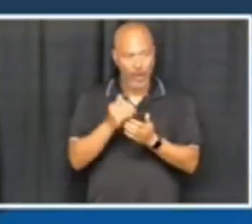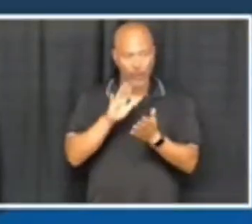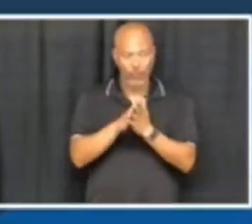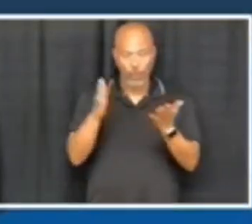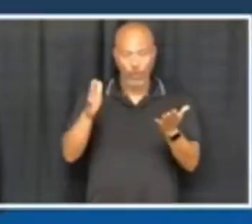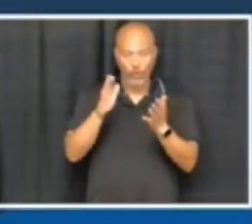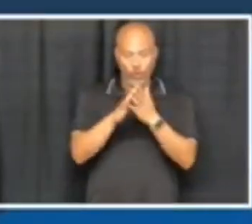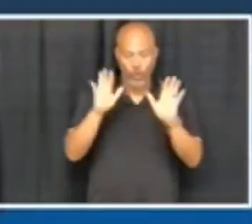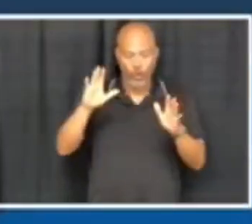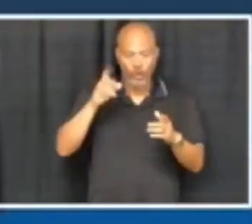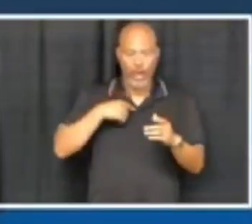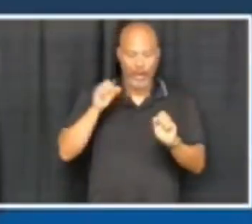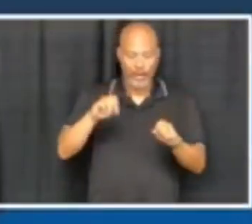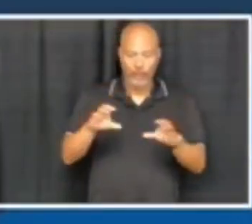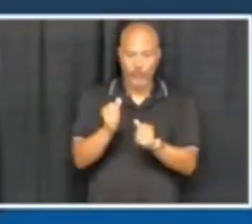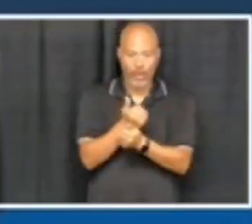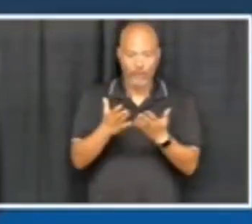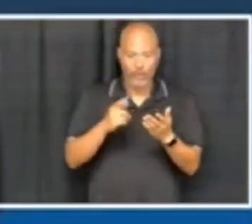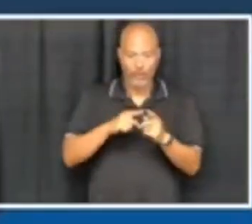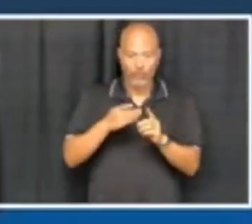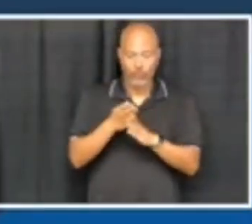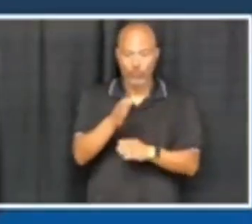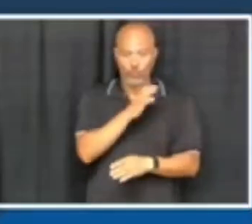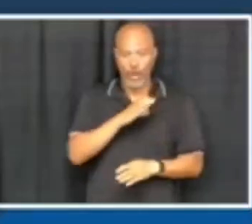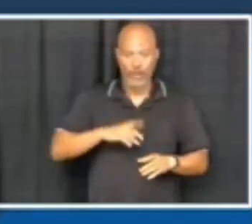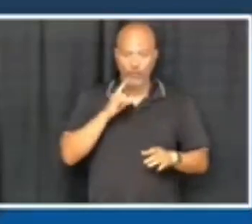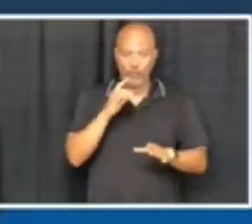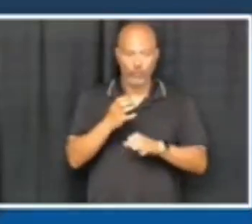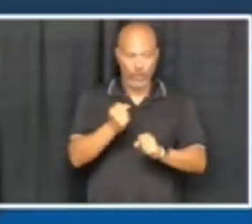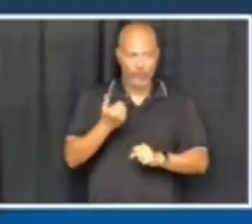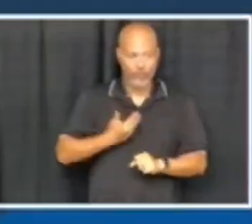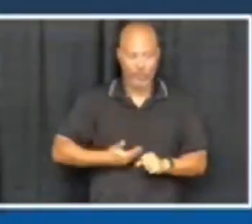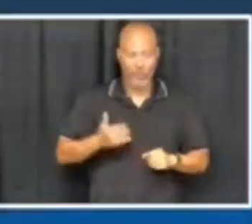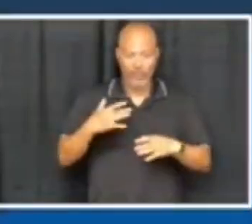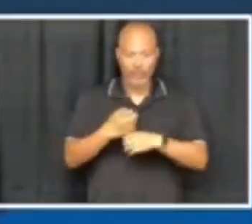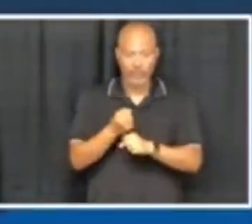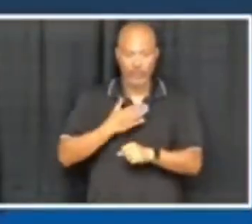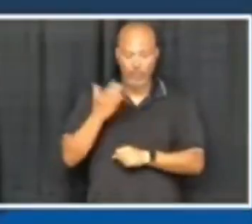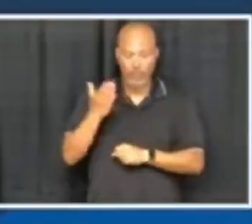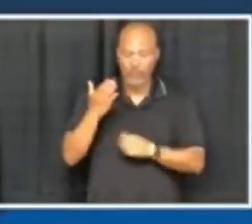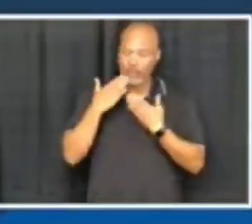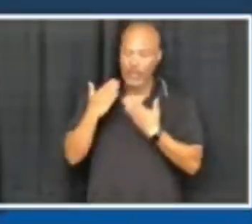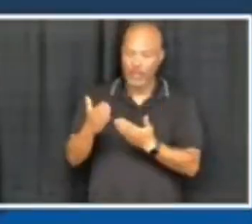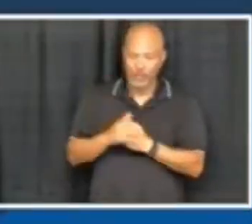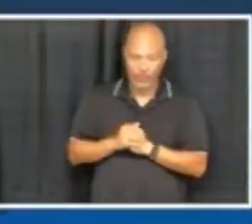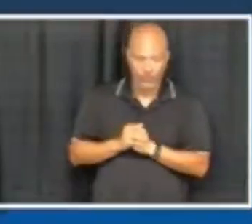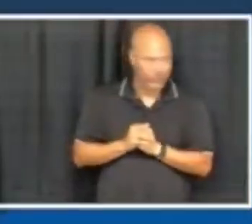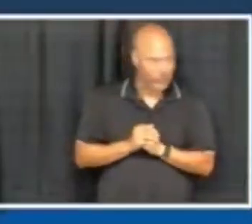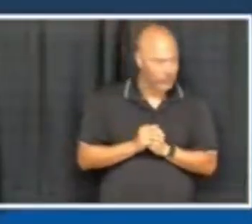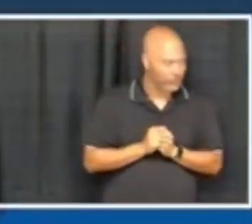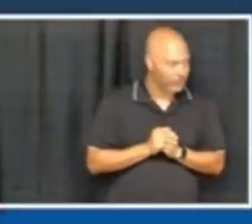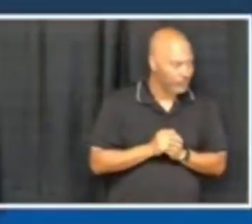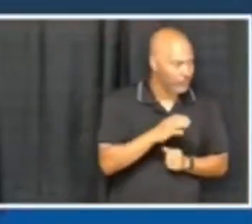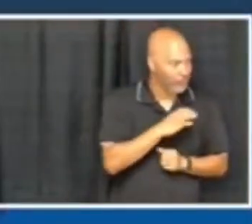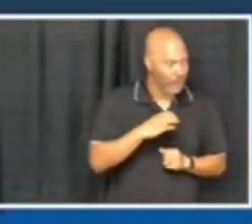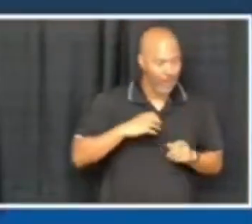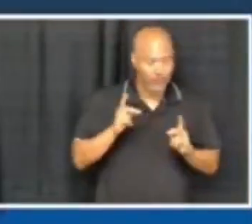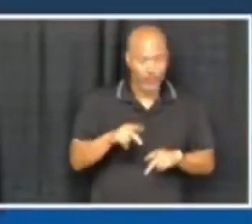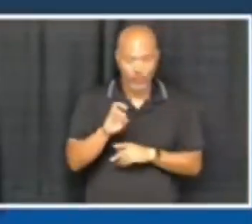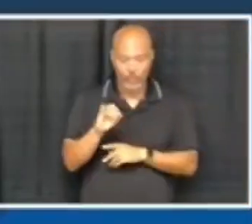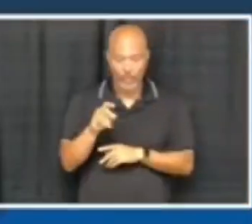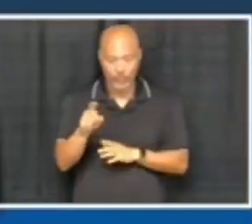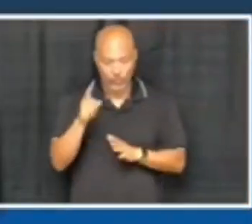to God. I can do all things through Christ who strengthens me, and that will conclude my presentation. Thank you. Councilperson Reynolds,